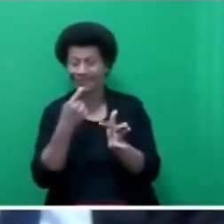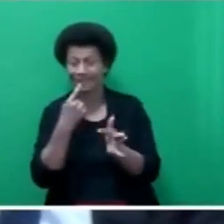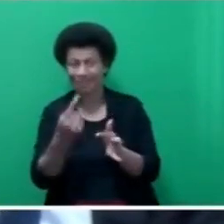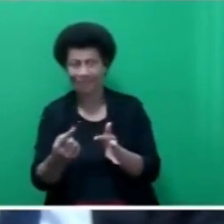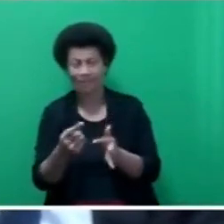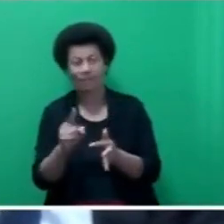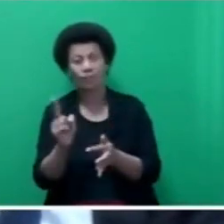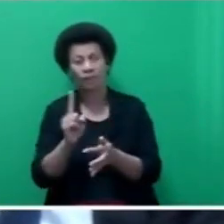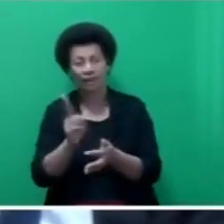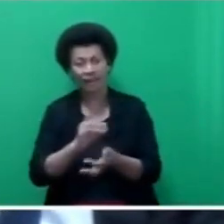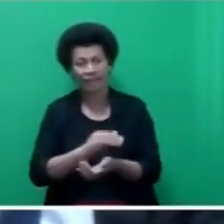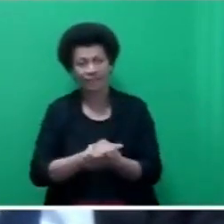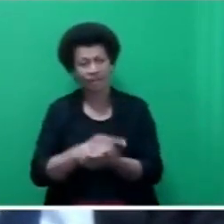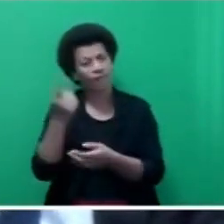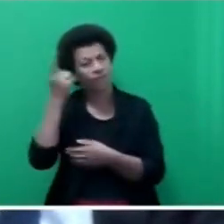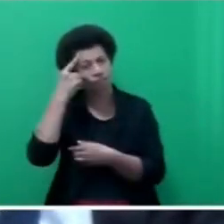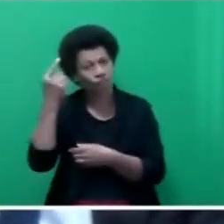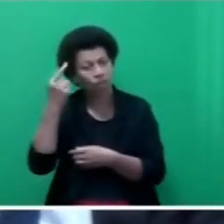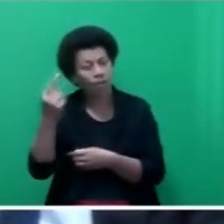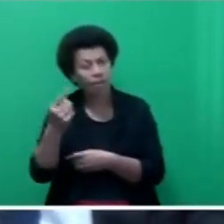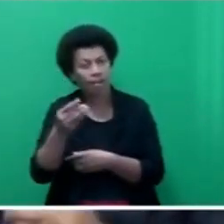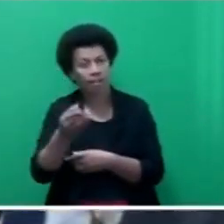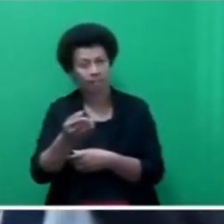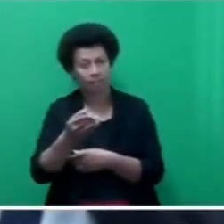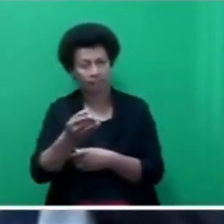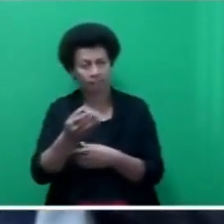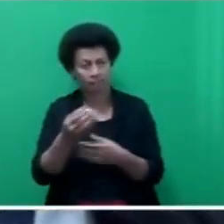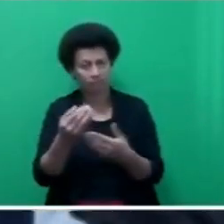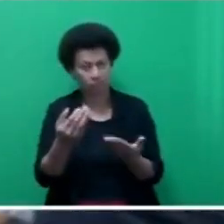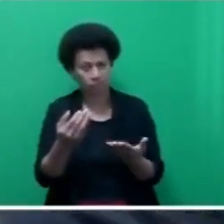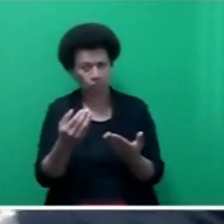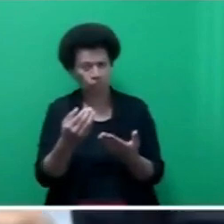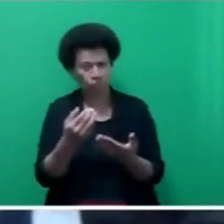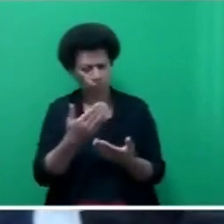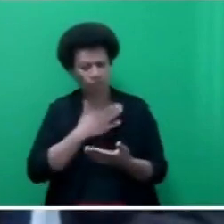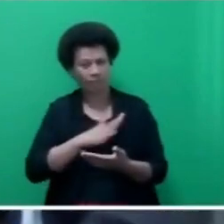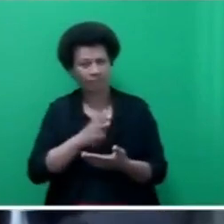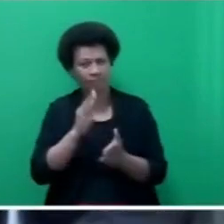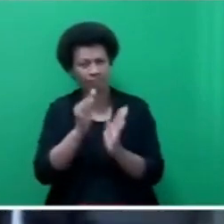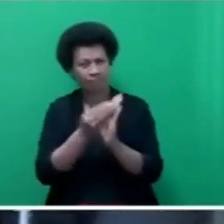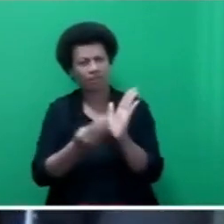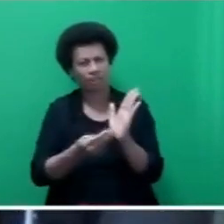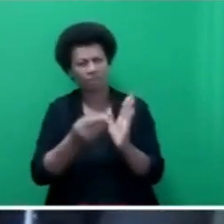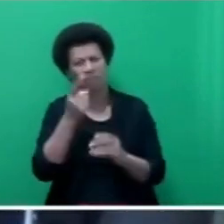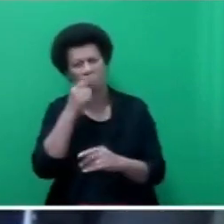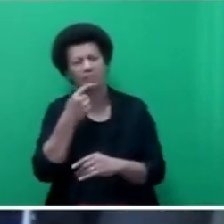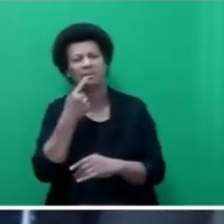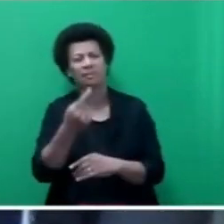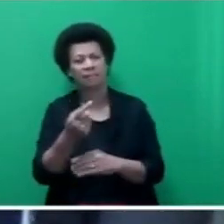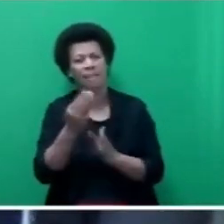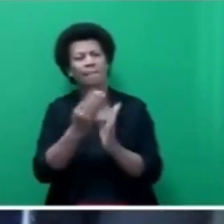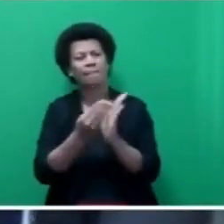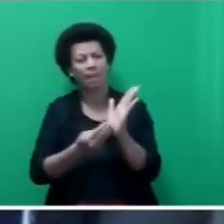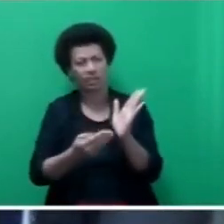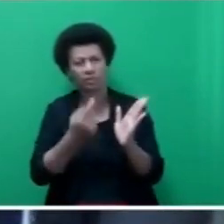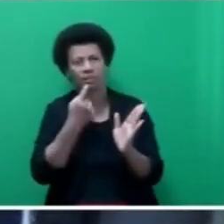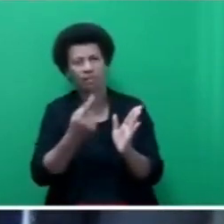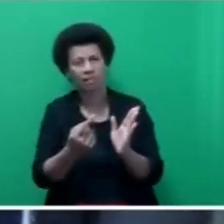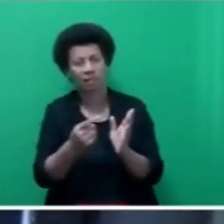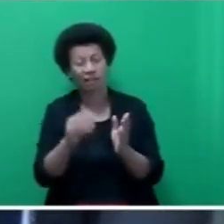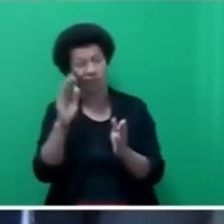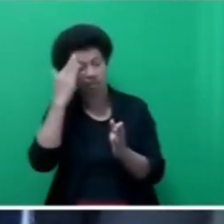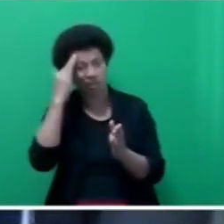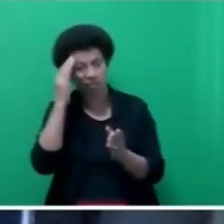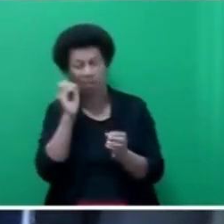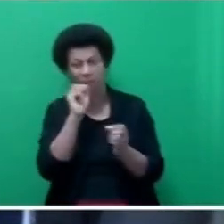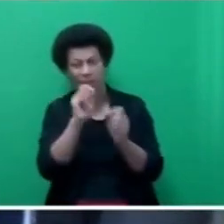wild with people across this nation saying how good this budget was. And you're saying they're fools?